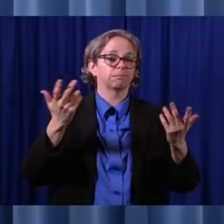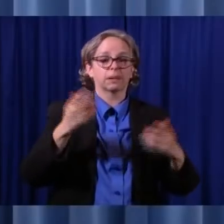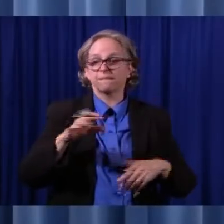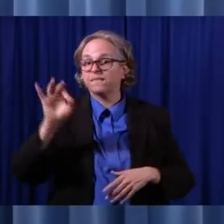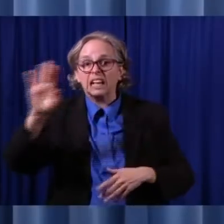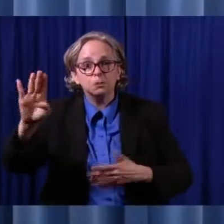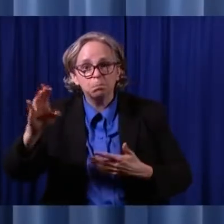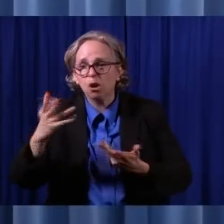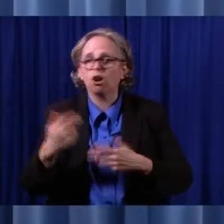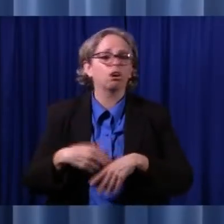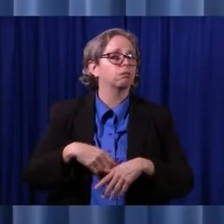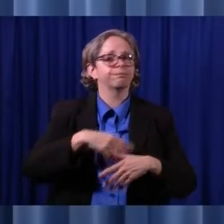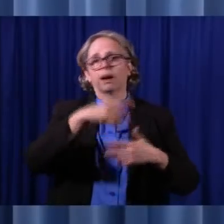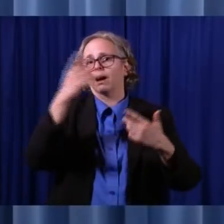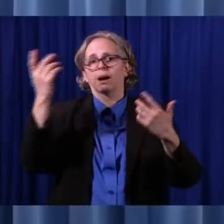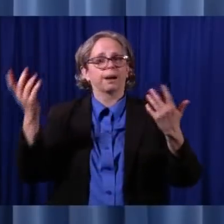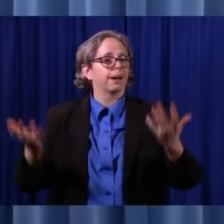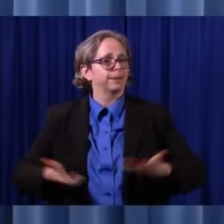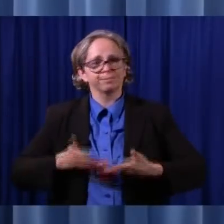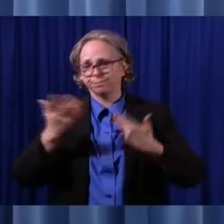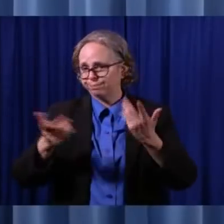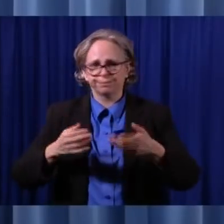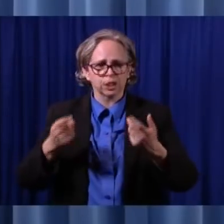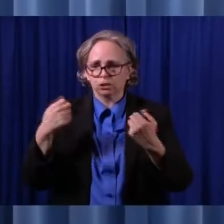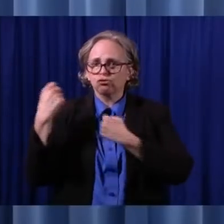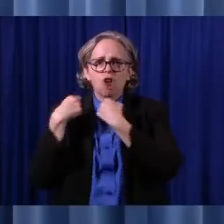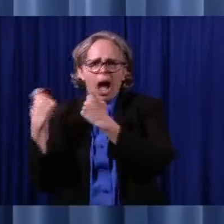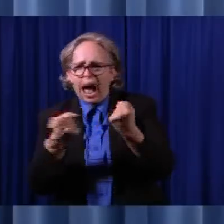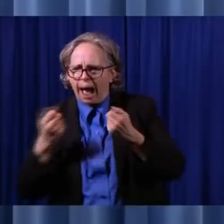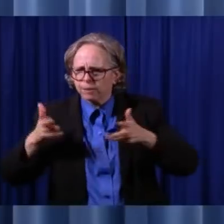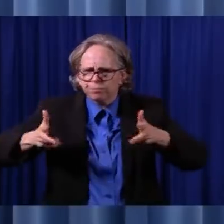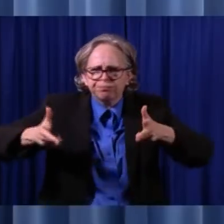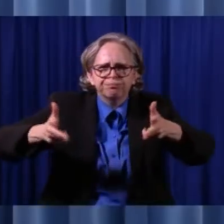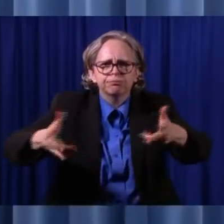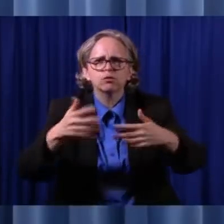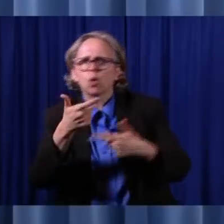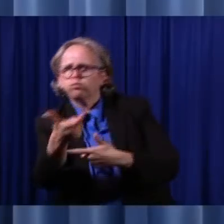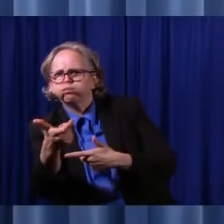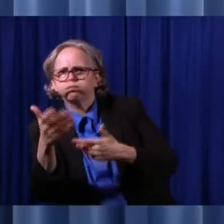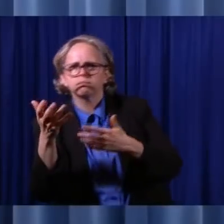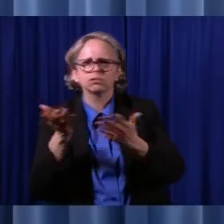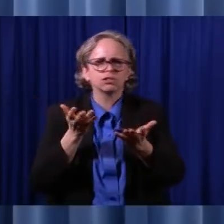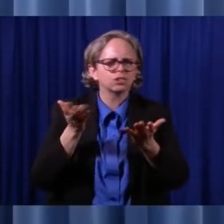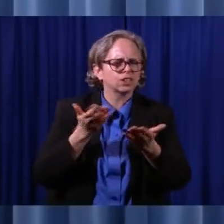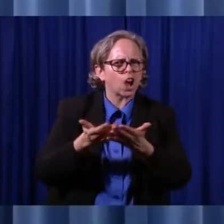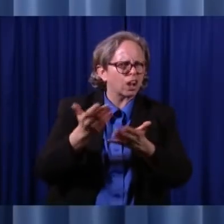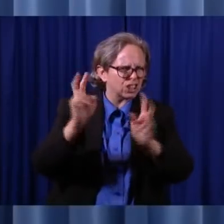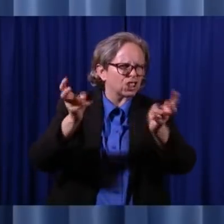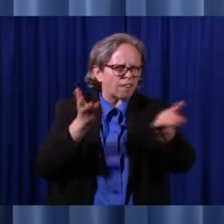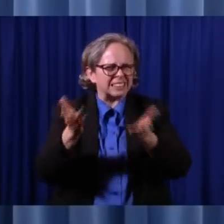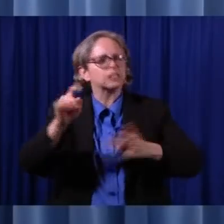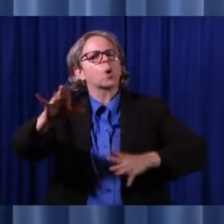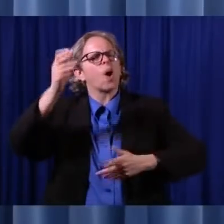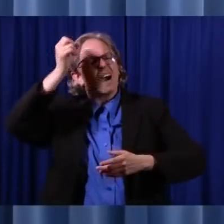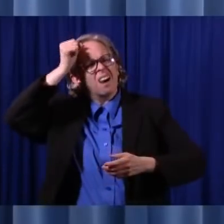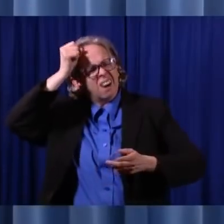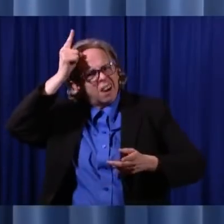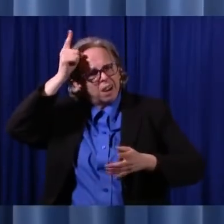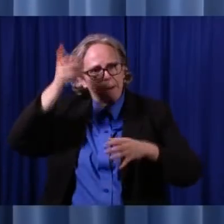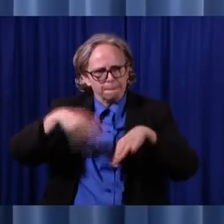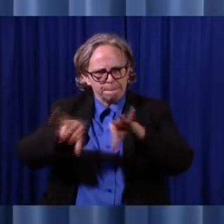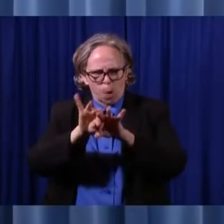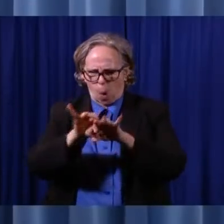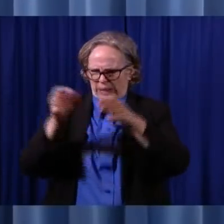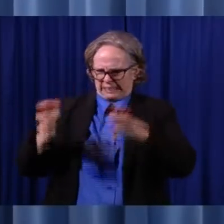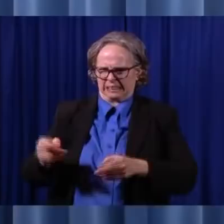even by holding drive-in services. They use their creativity and made these important decisions to protect their members and the communities